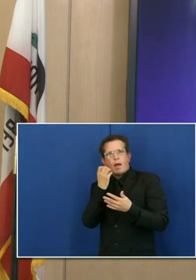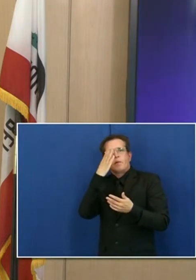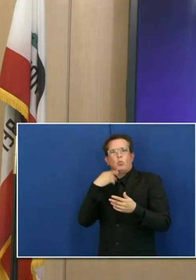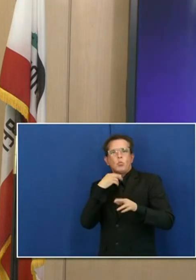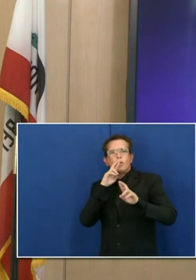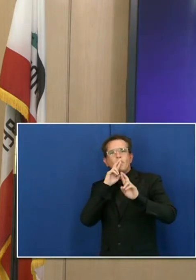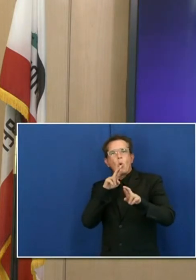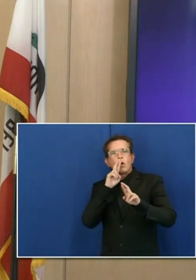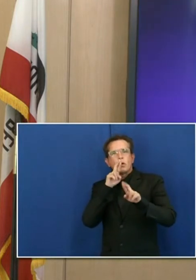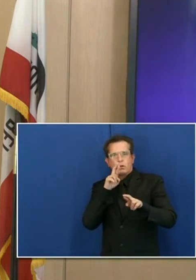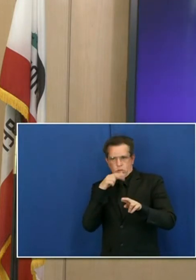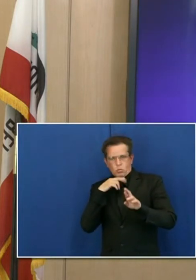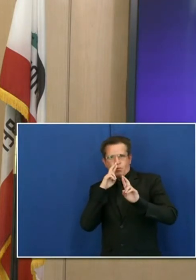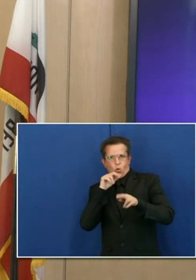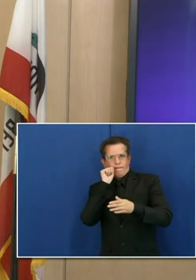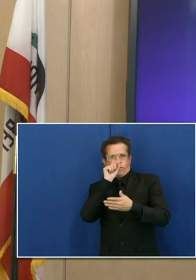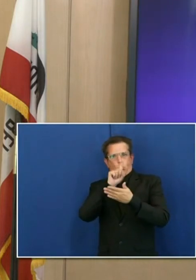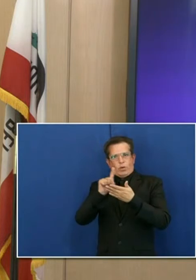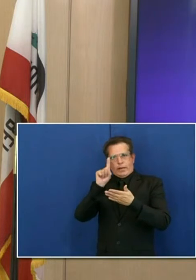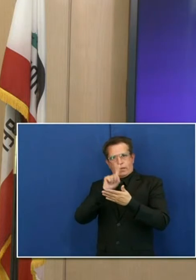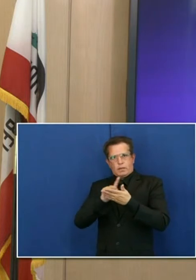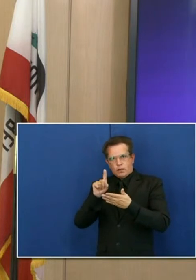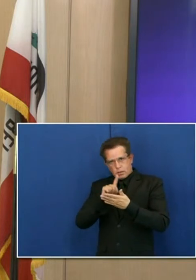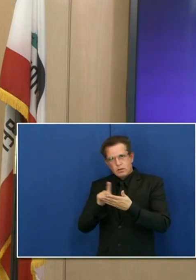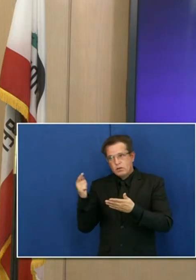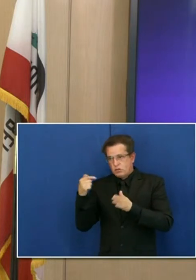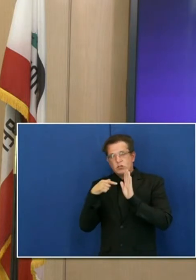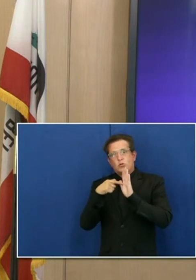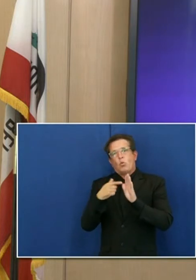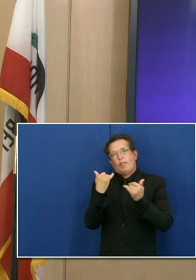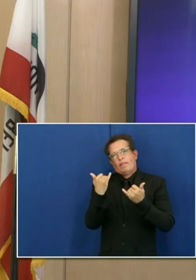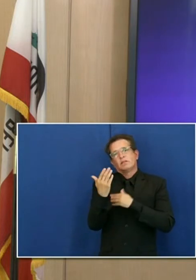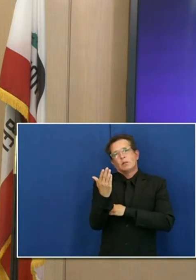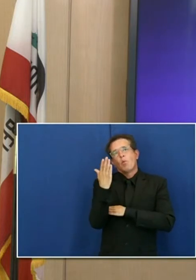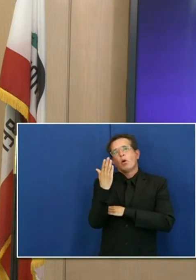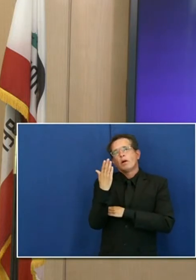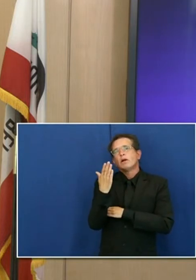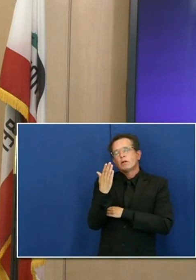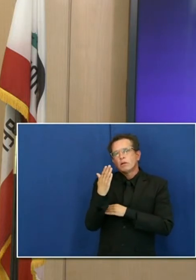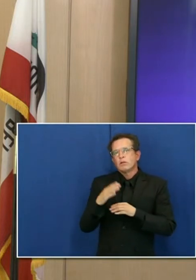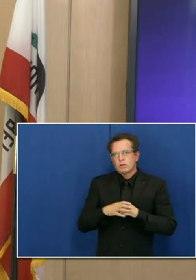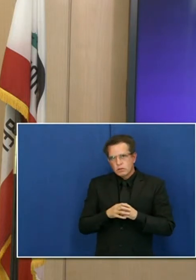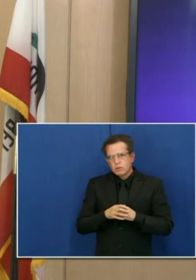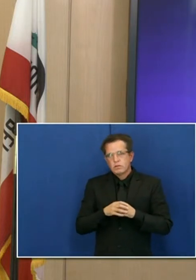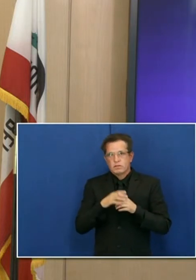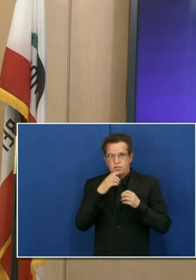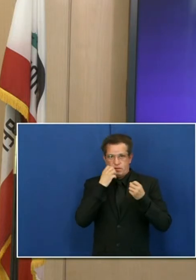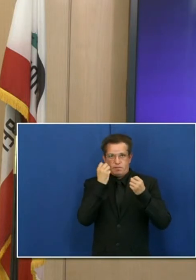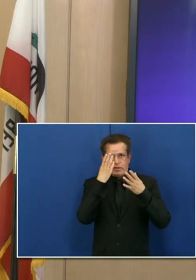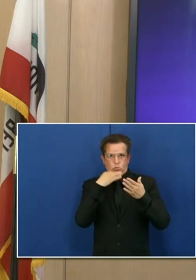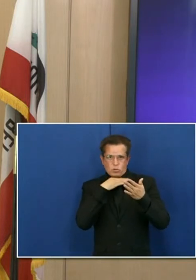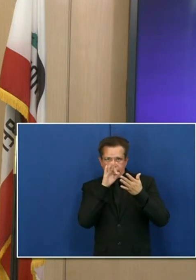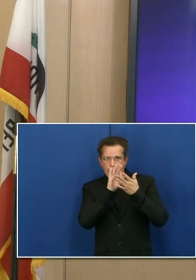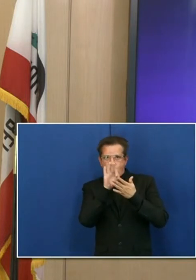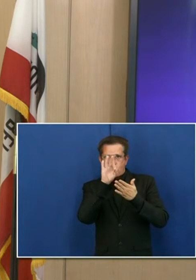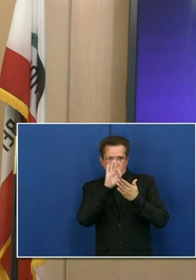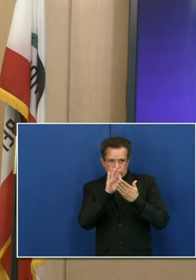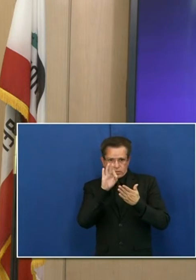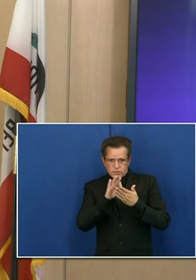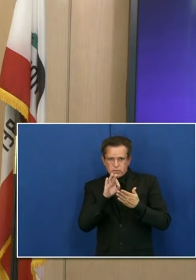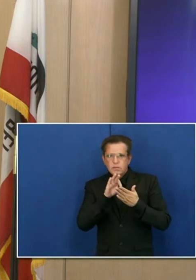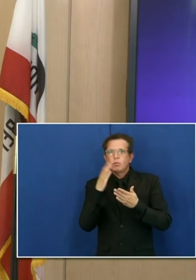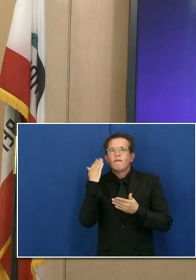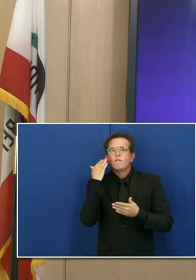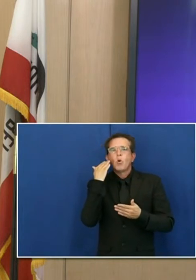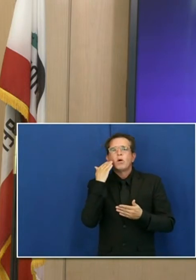We produce a weekly report on influenza that came out this morning, and unfortunately, after weeks of case counts that were in the